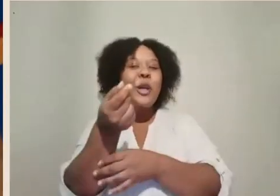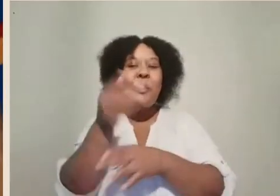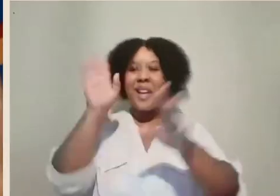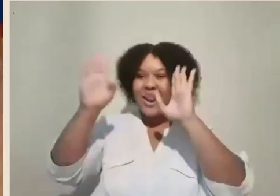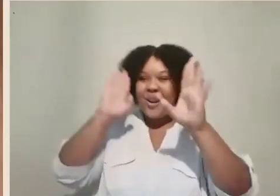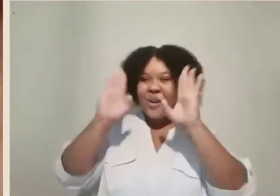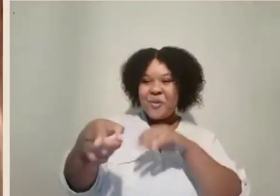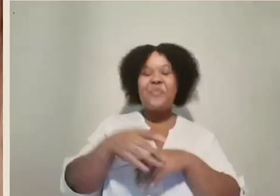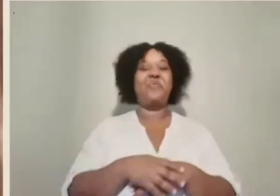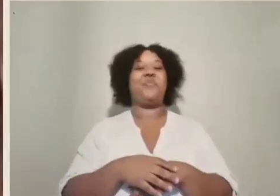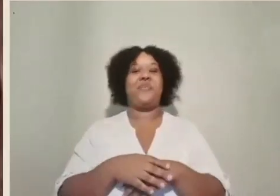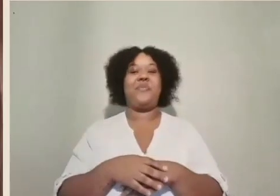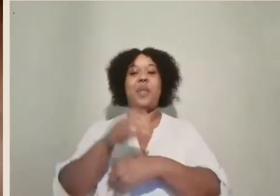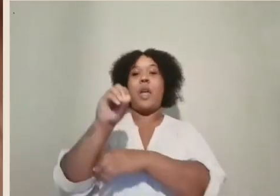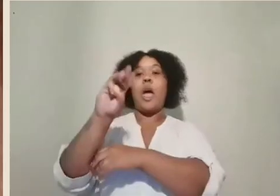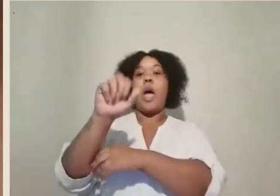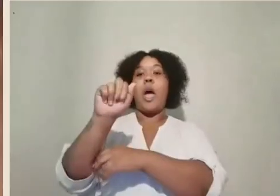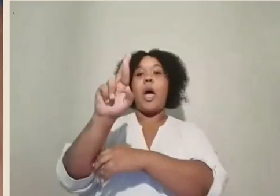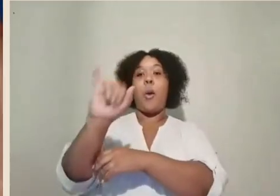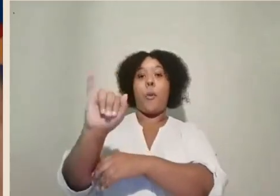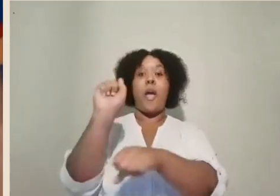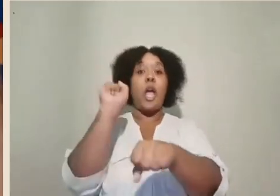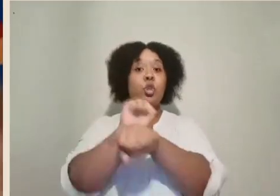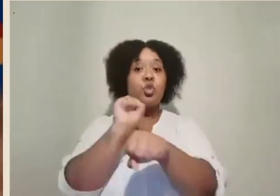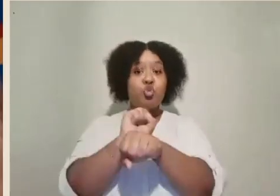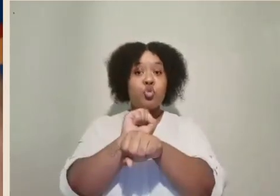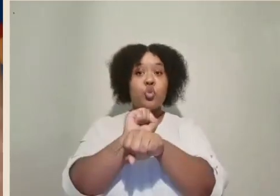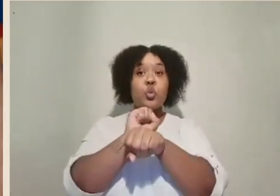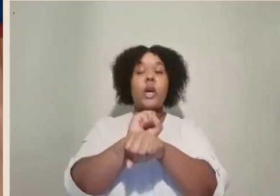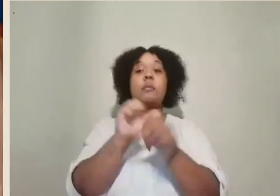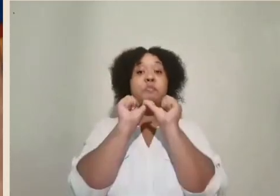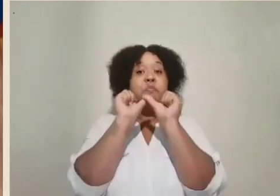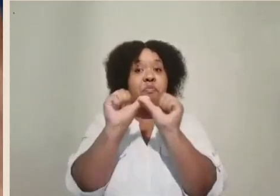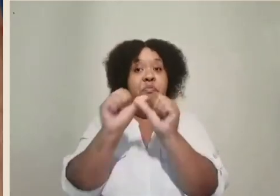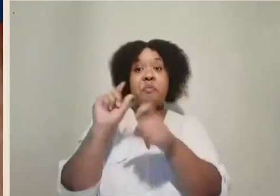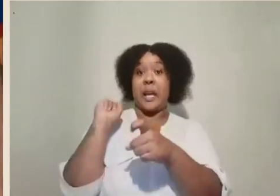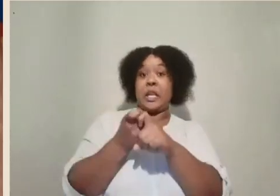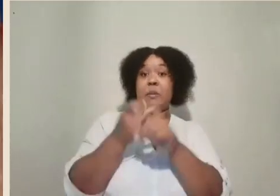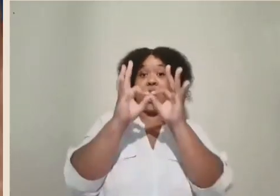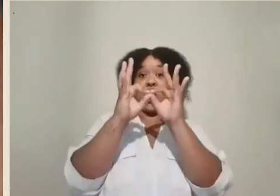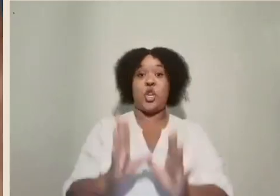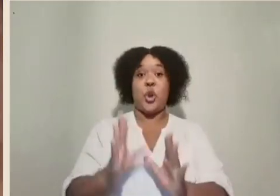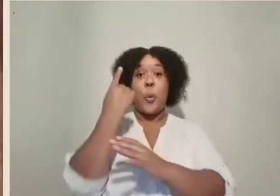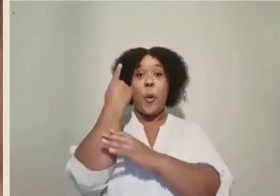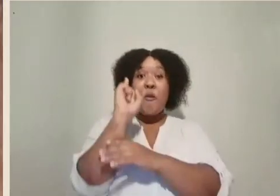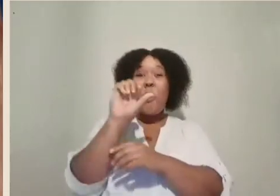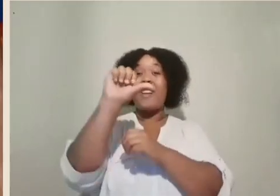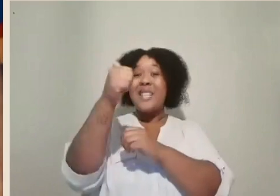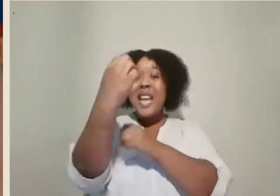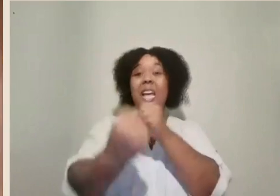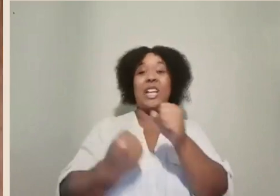Omari. Omari has worked as a freelance Spanish interpreter for over 10